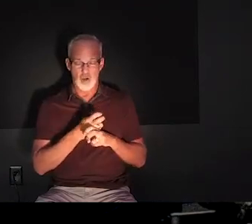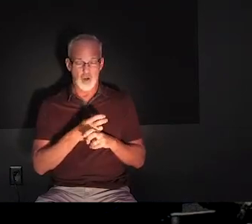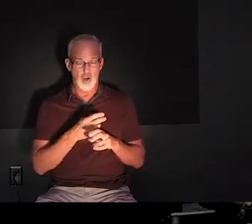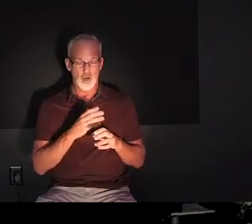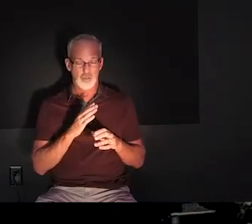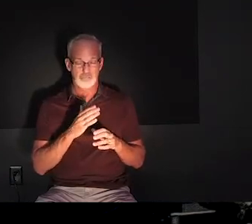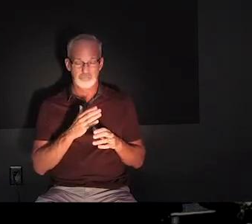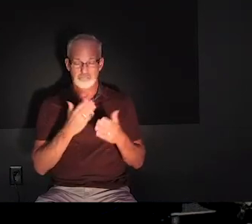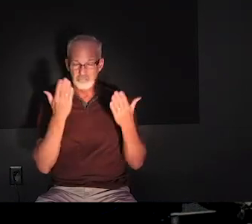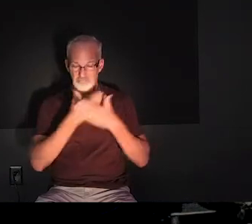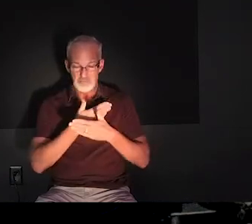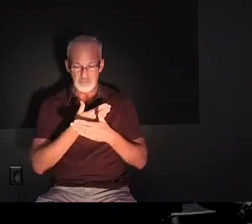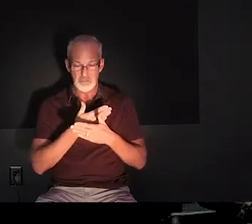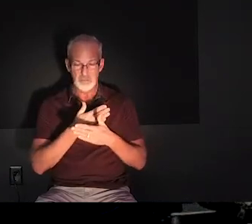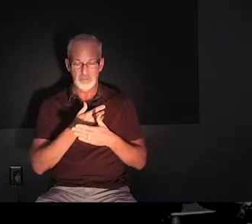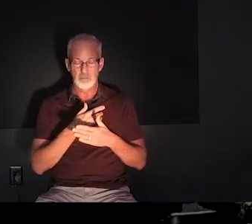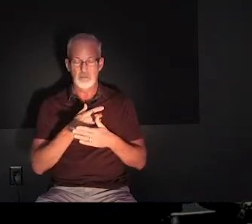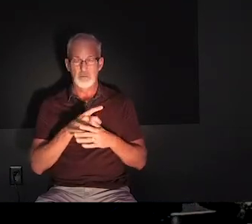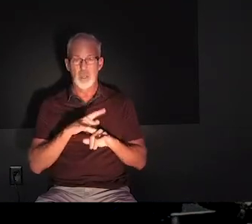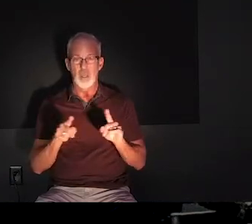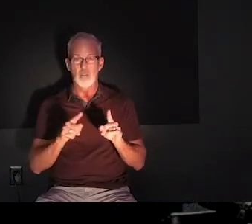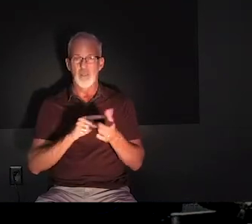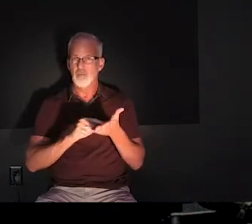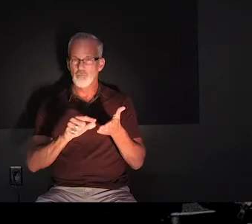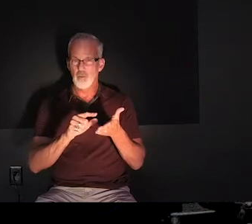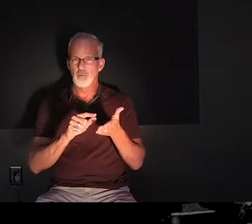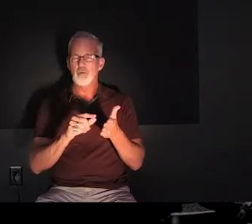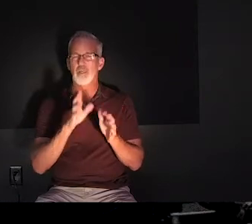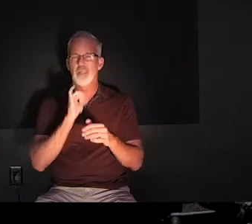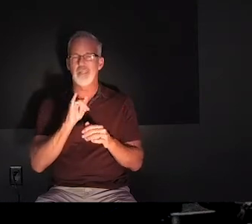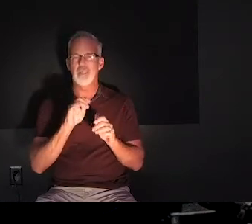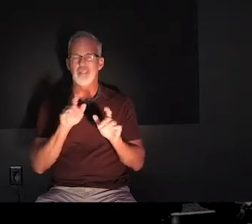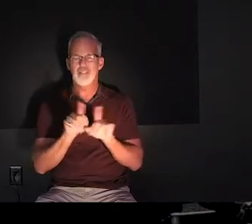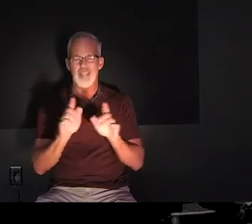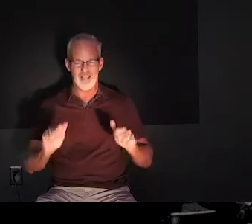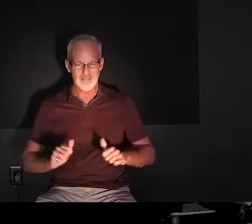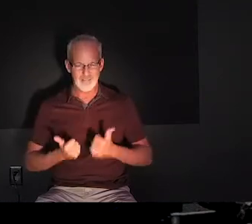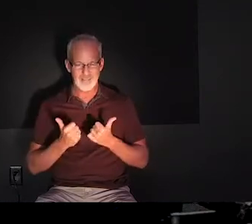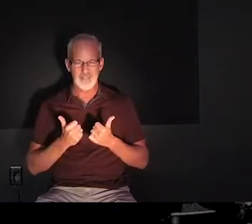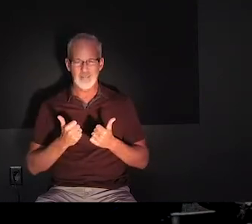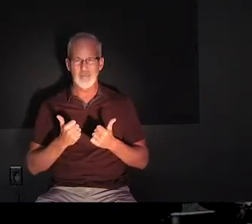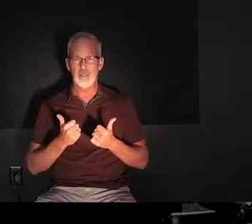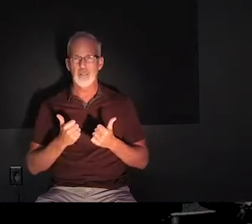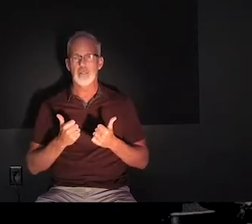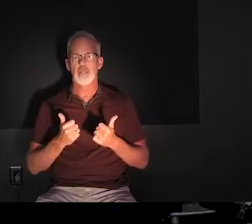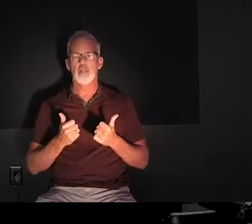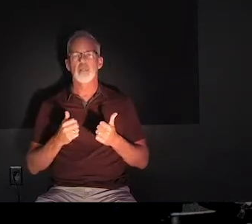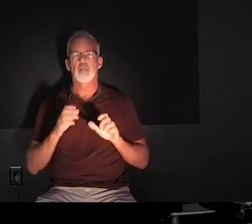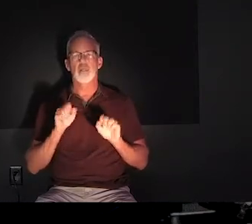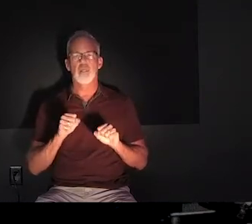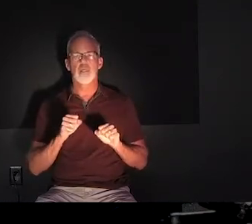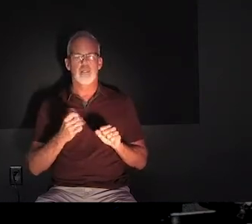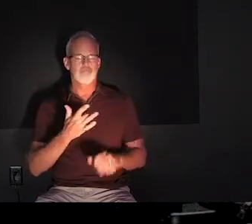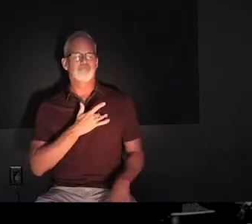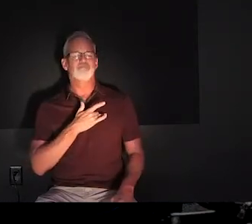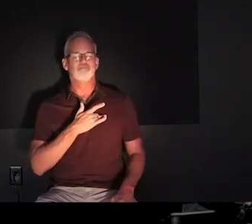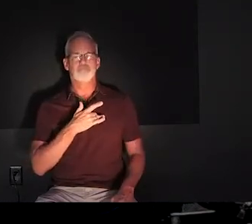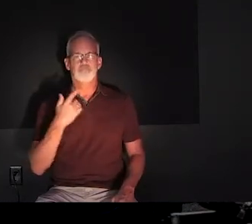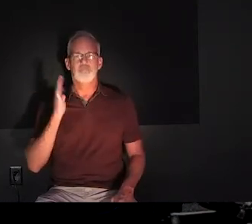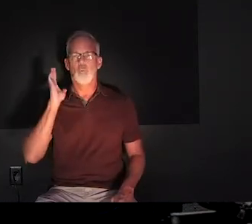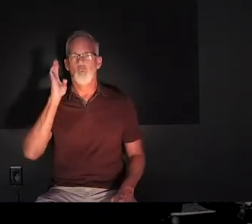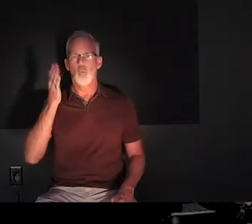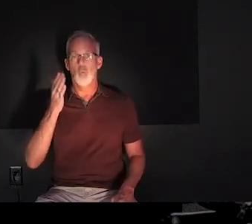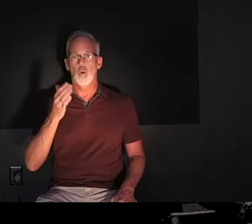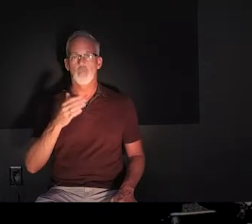The Scripture tells us that it is living, that it's active, and that it's breathing, that the Scripture is sharper than the two-edged sword. And here's this